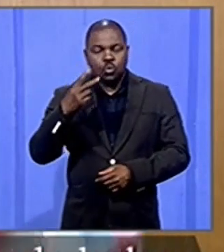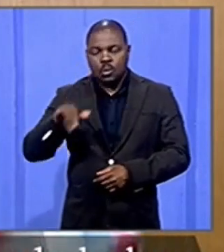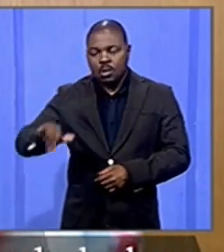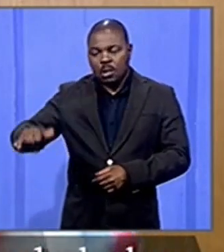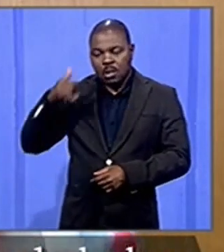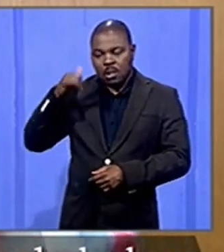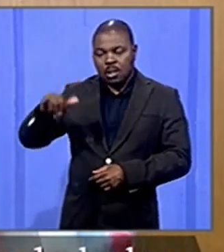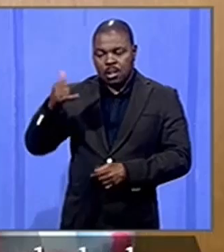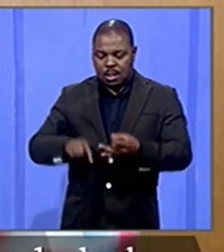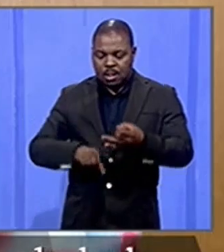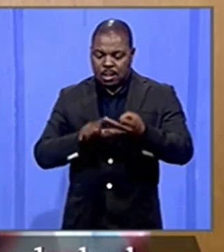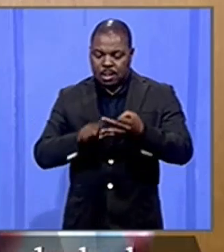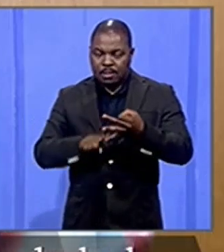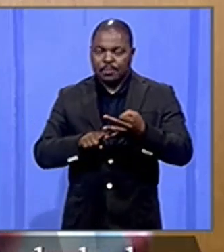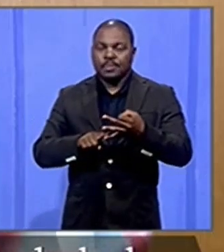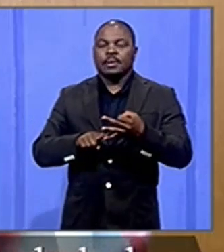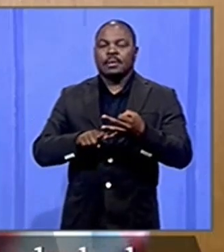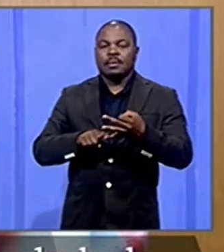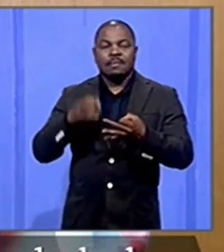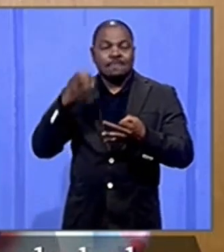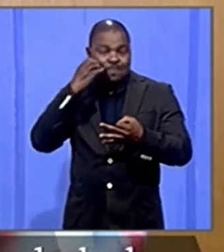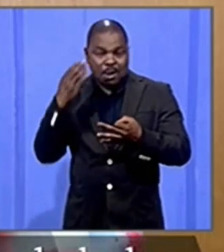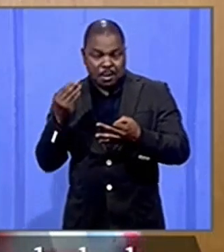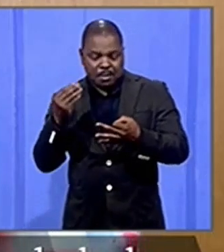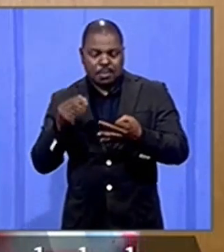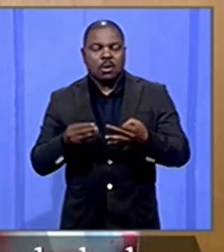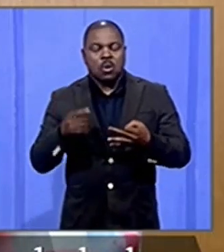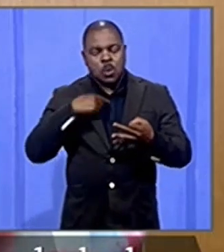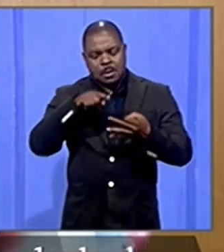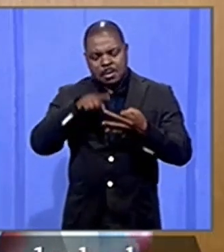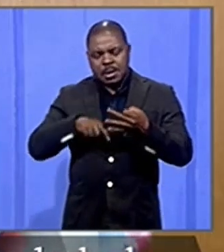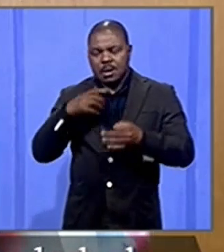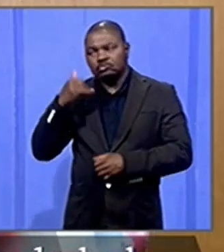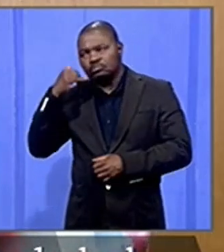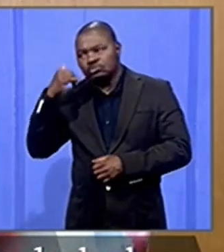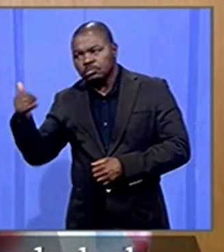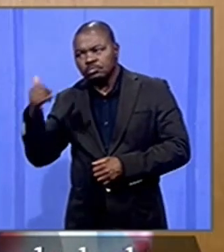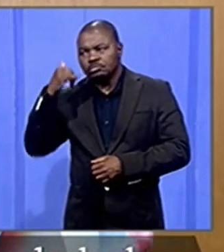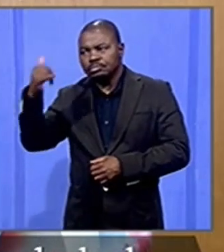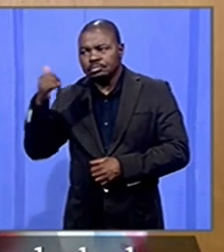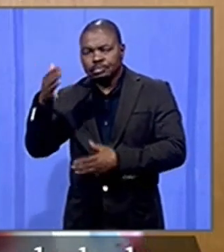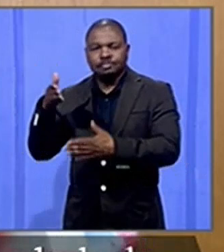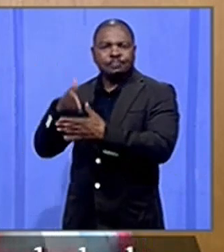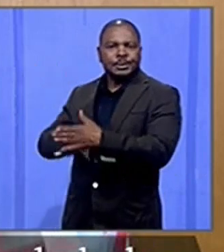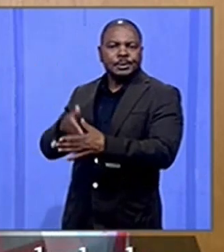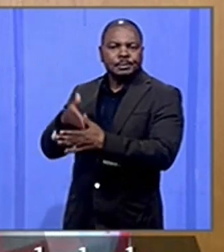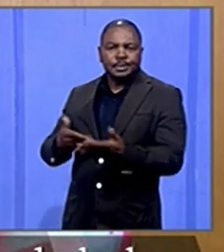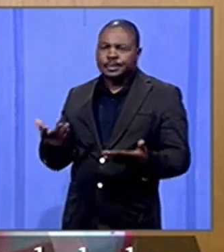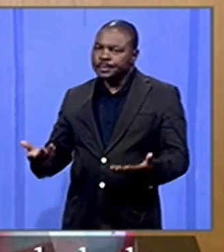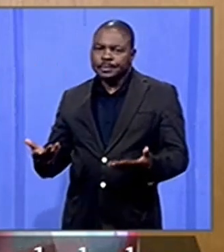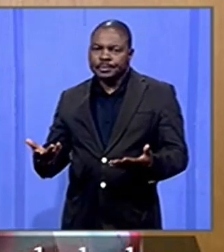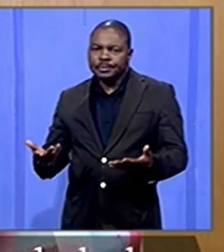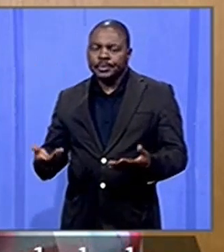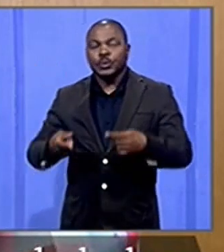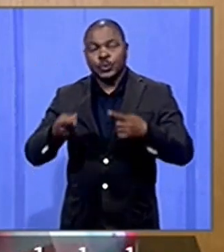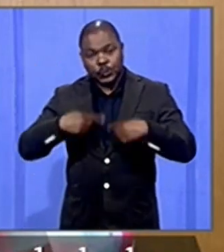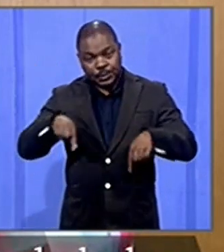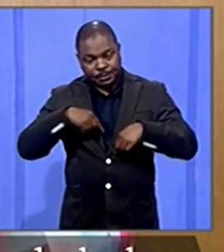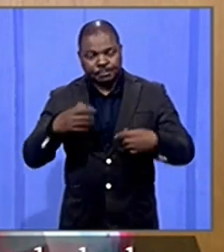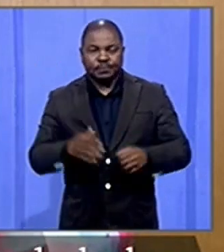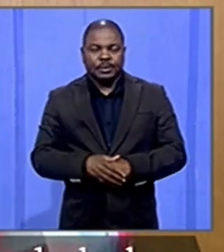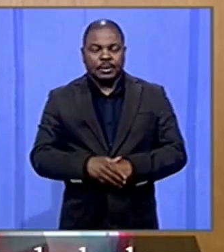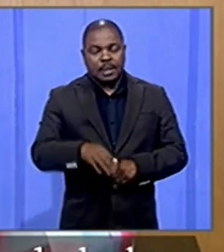in the file. We have evidence that we called those numbers and that there was no reaction to it. We then informed